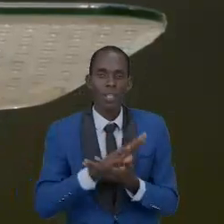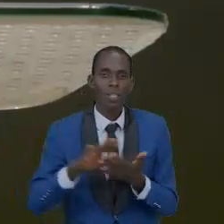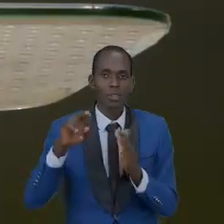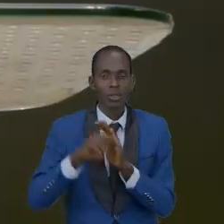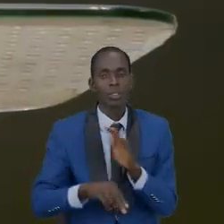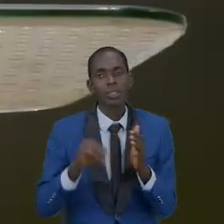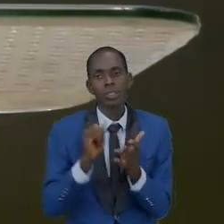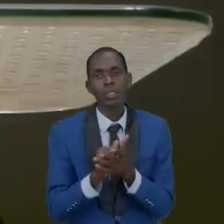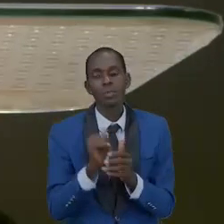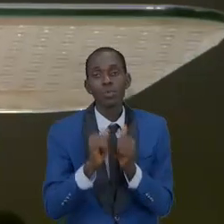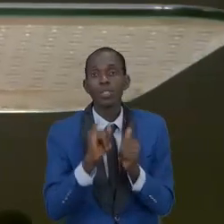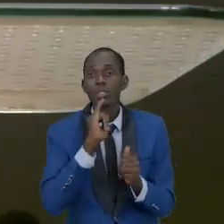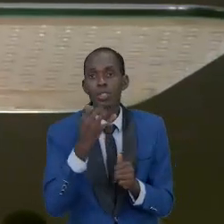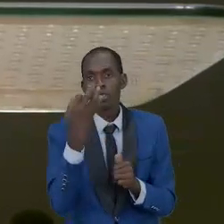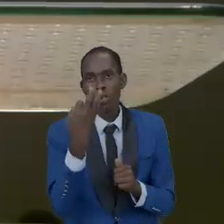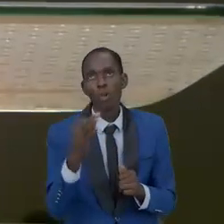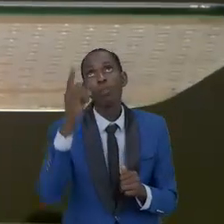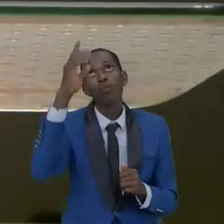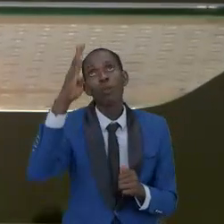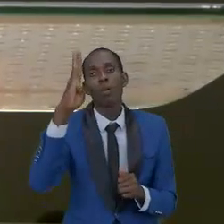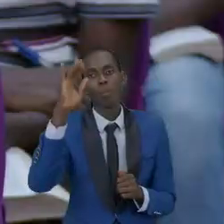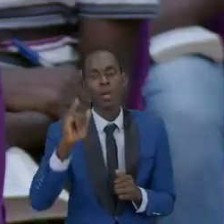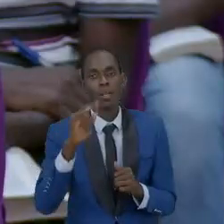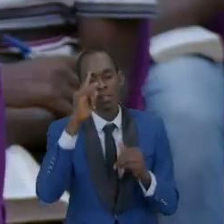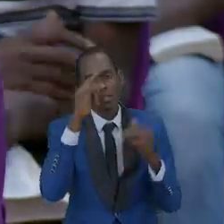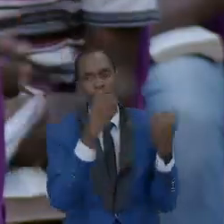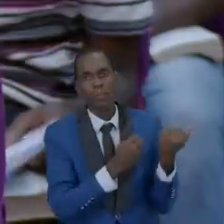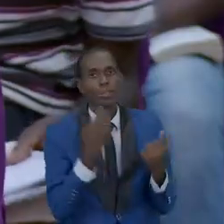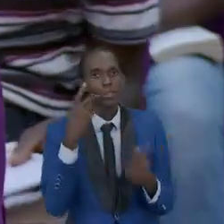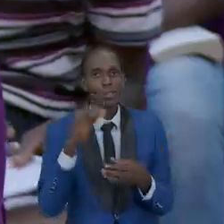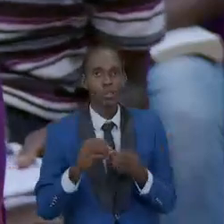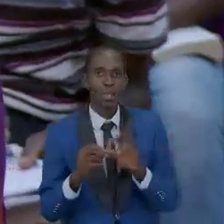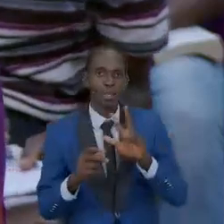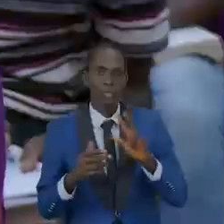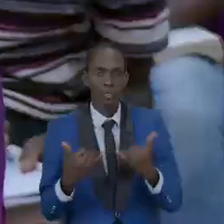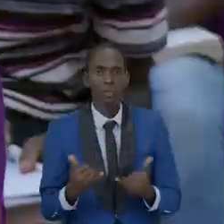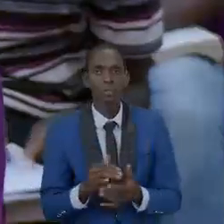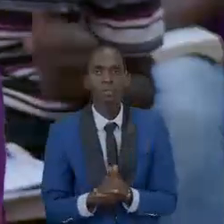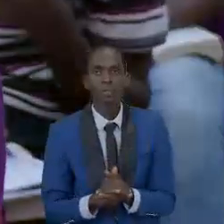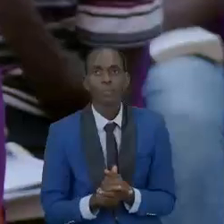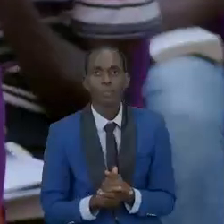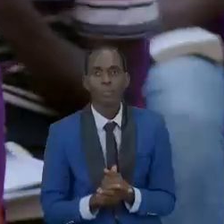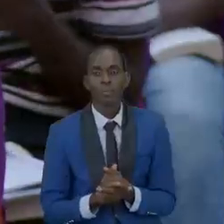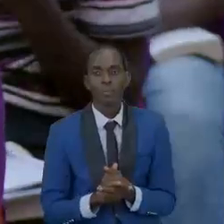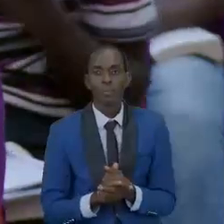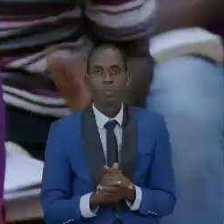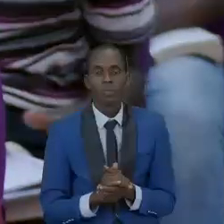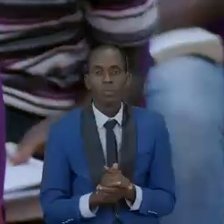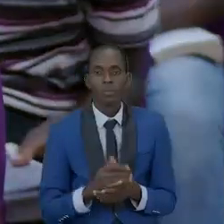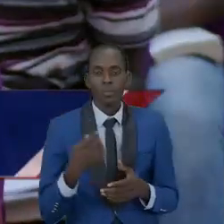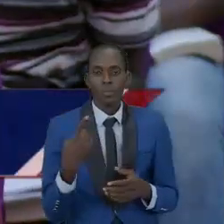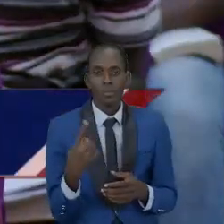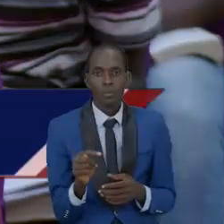of God by faith. Look at number 3 here. Number 3, we're looking at the